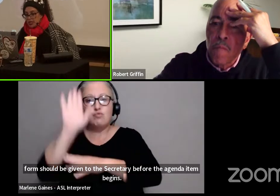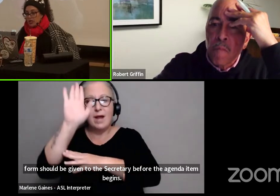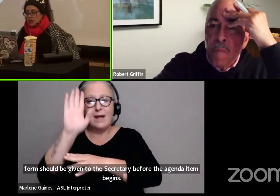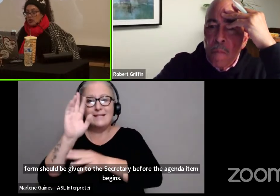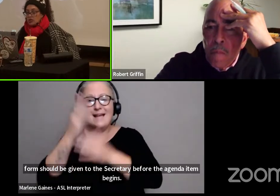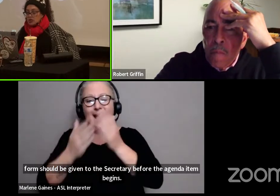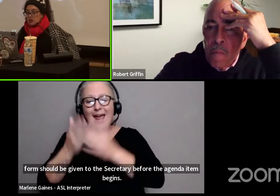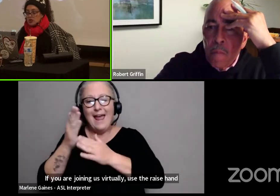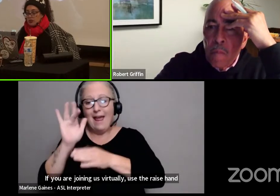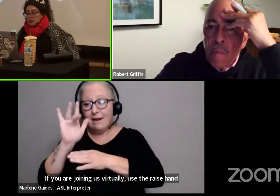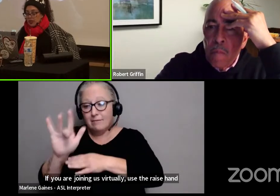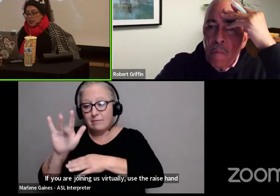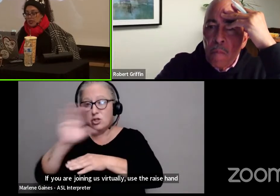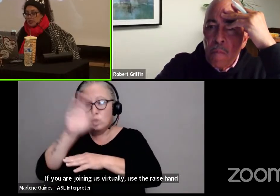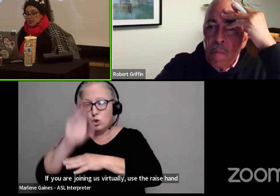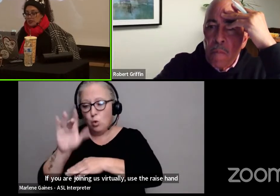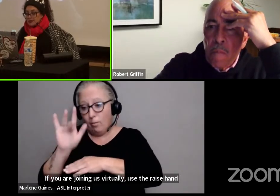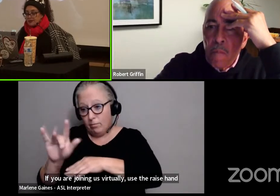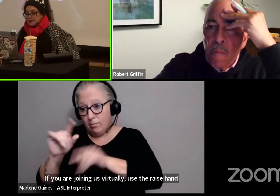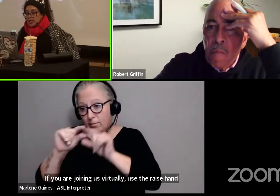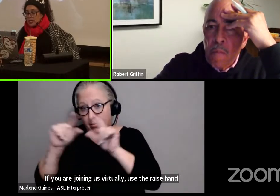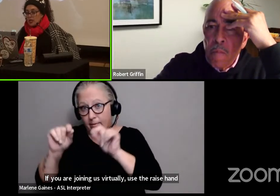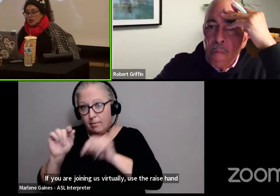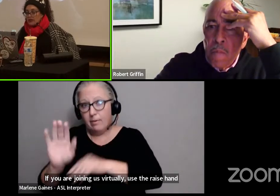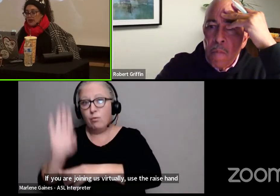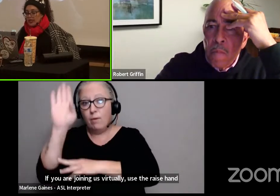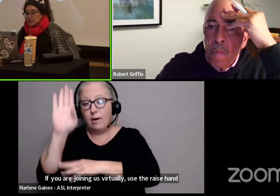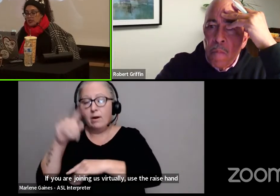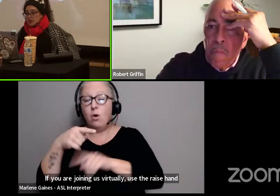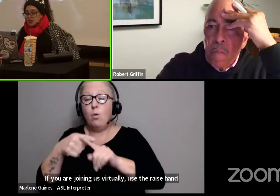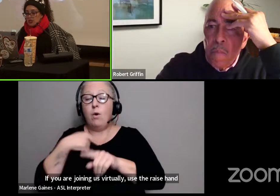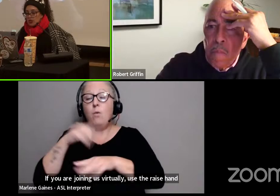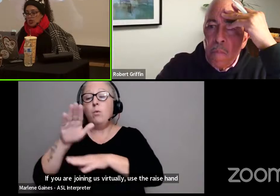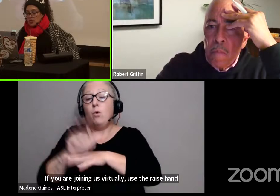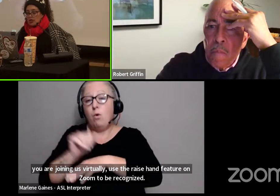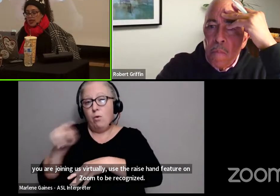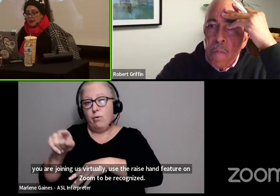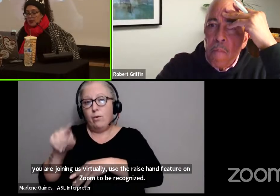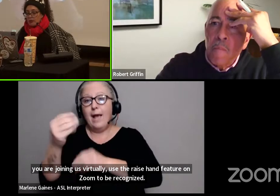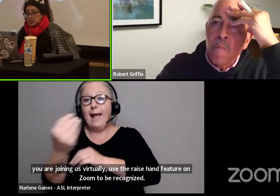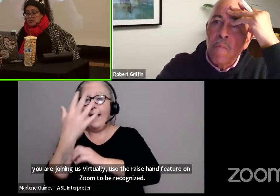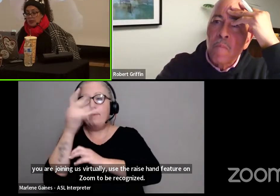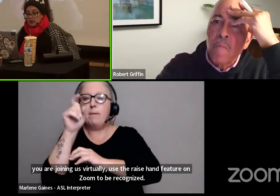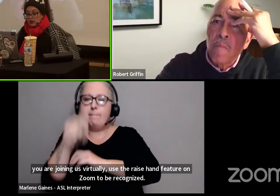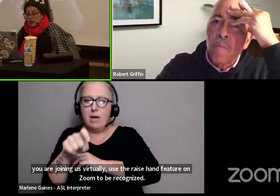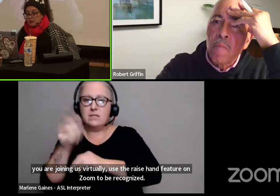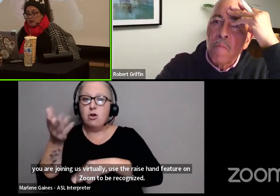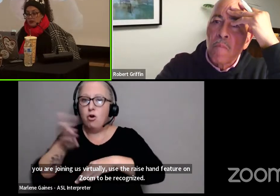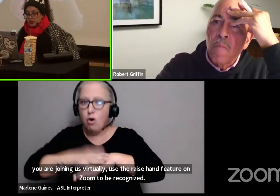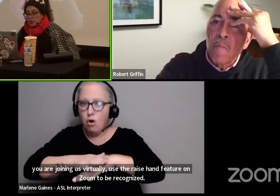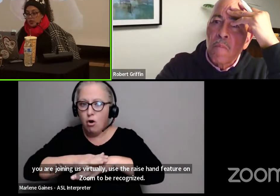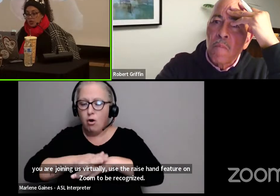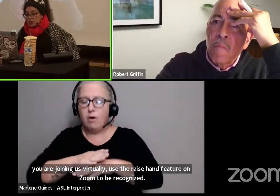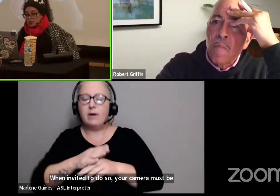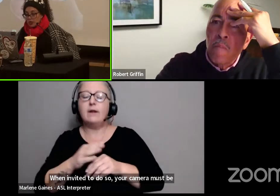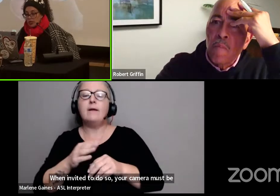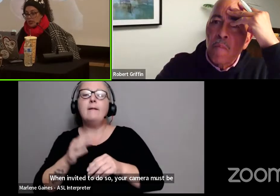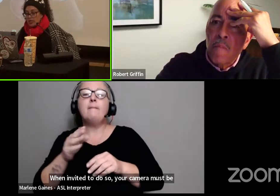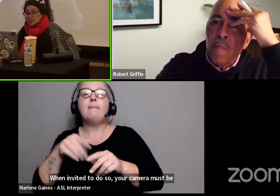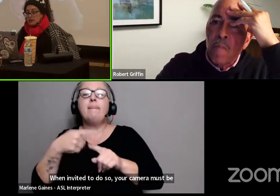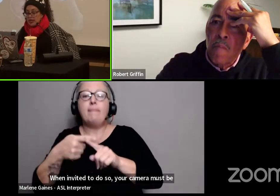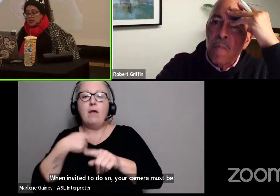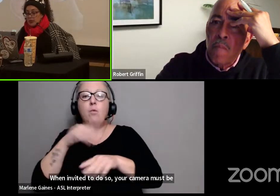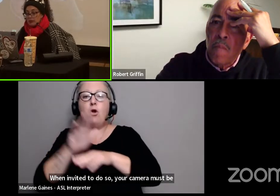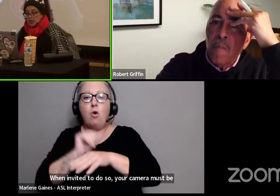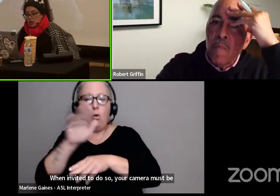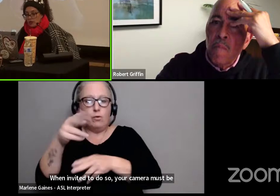feature on Zoom to be recognized. When invited to do so, your camera must be on before you are called upon